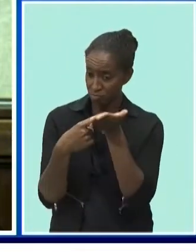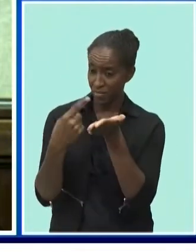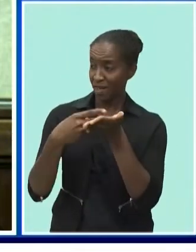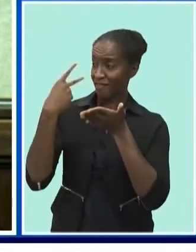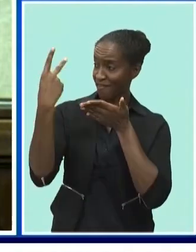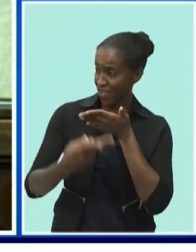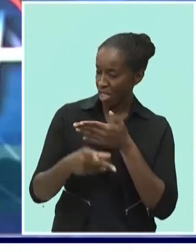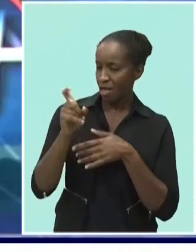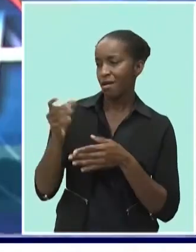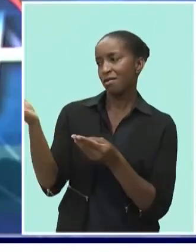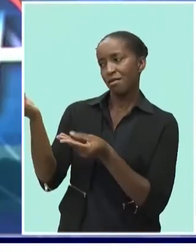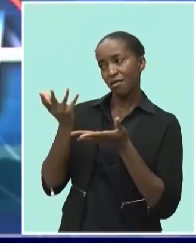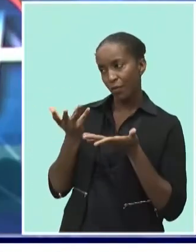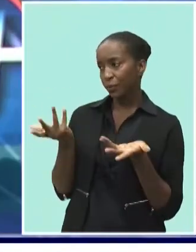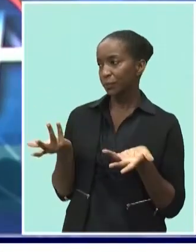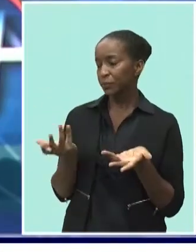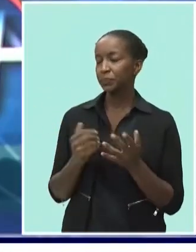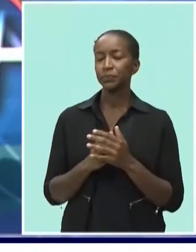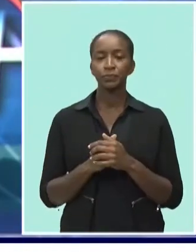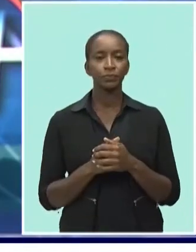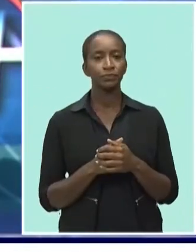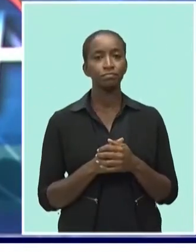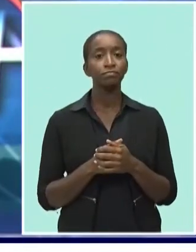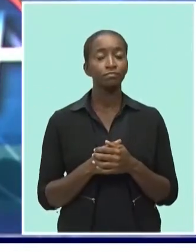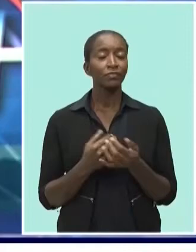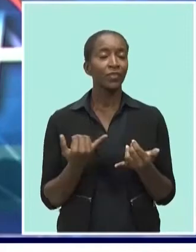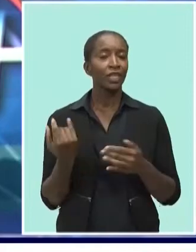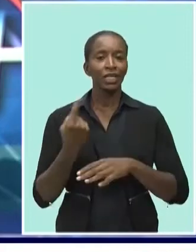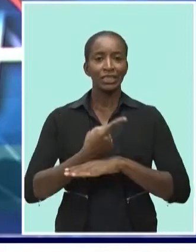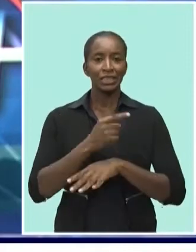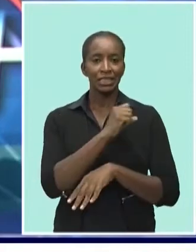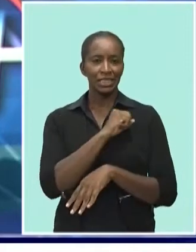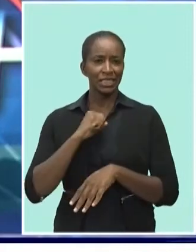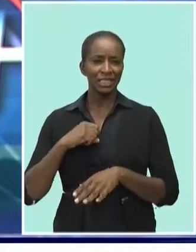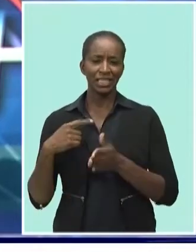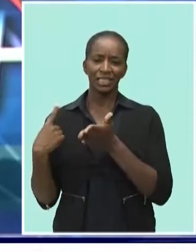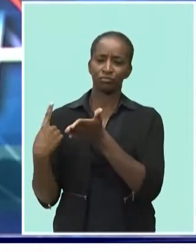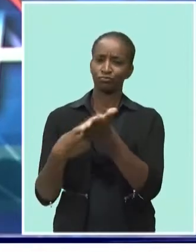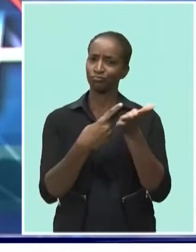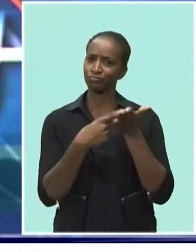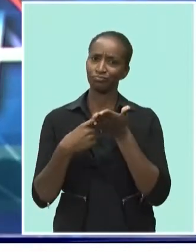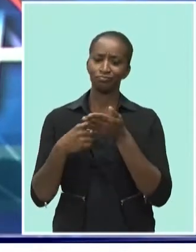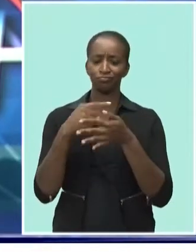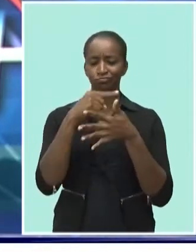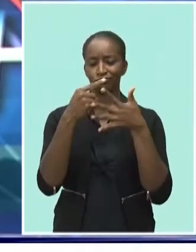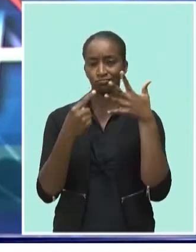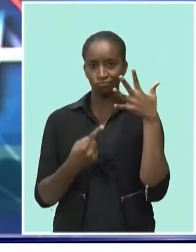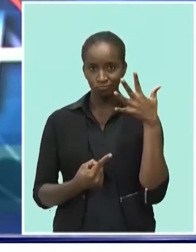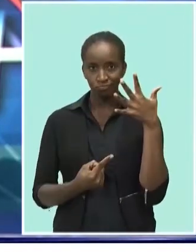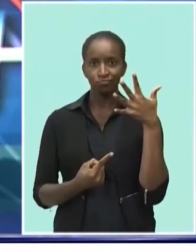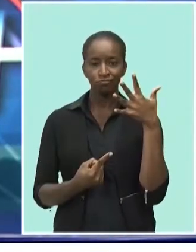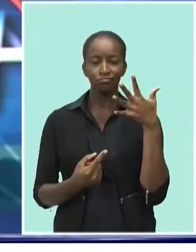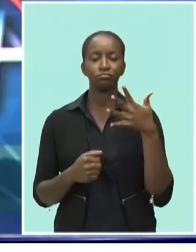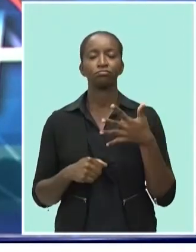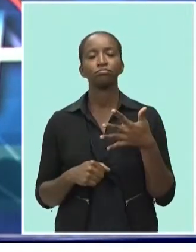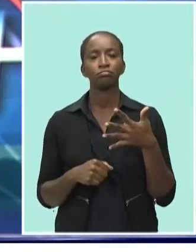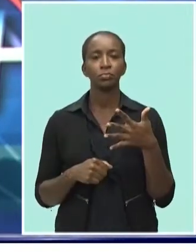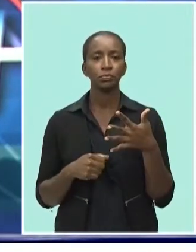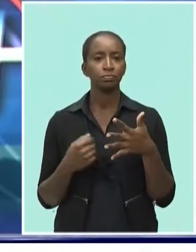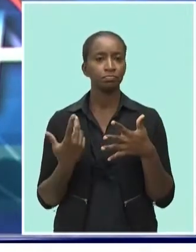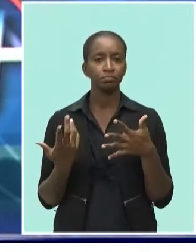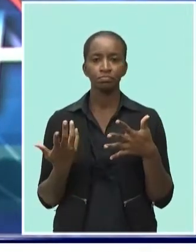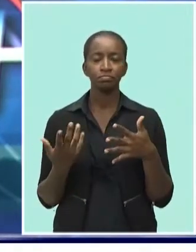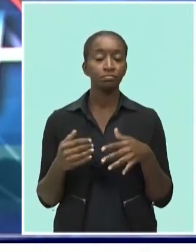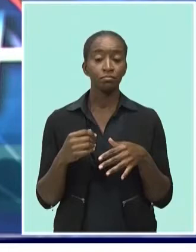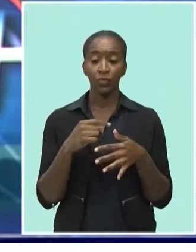tell us so. The Senate today debated a number of bills aimed at improving transparency in several areas. The